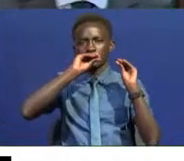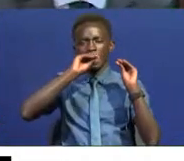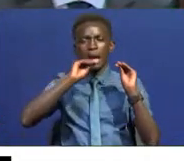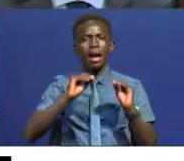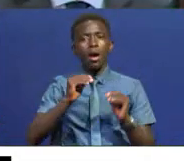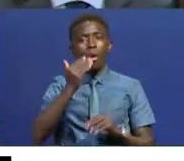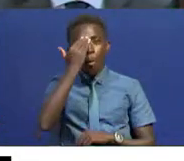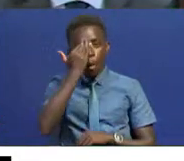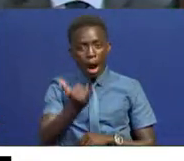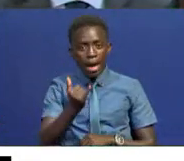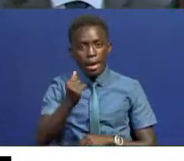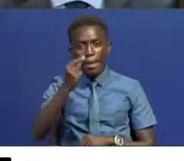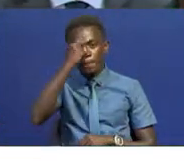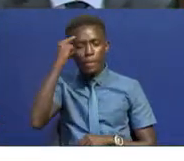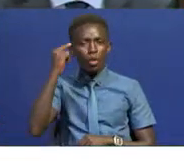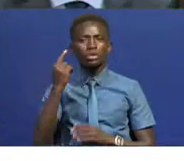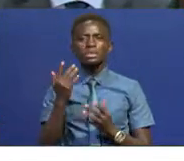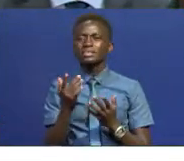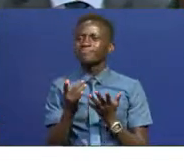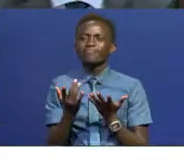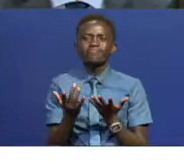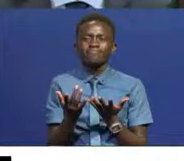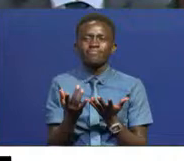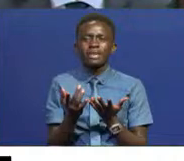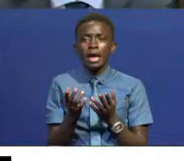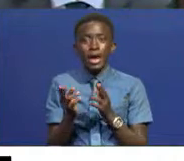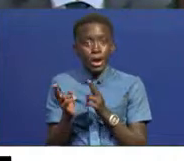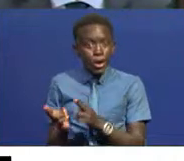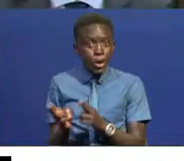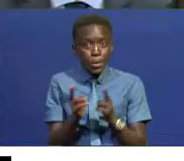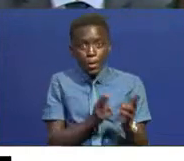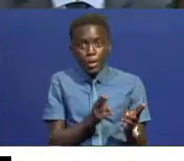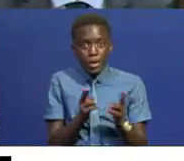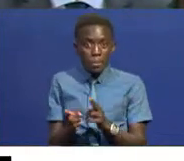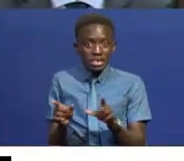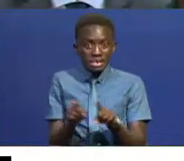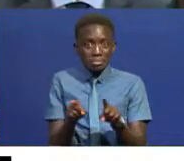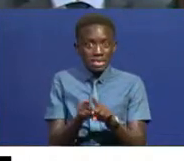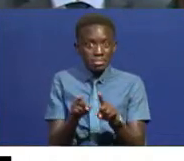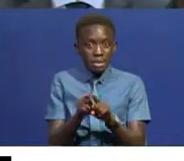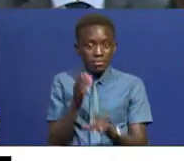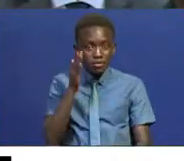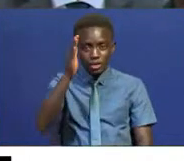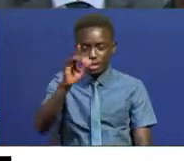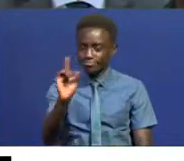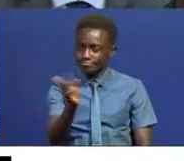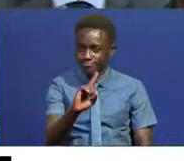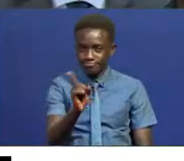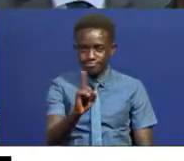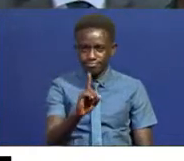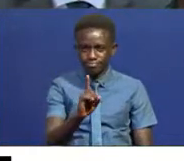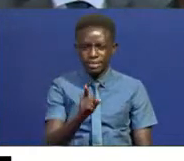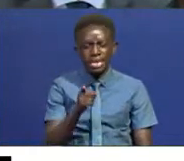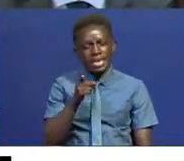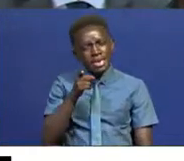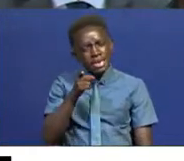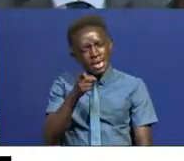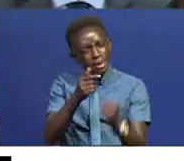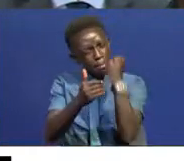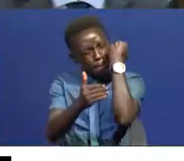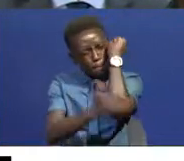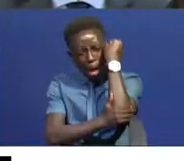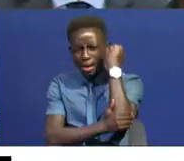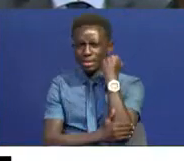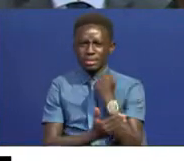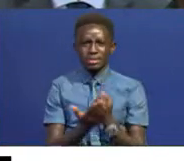because it will not be business as usual as we go into the future. It is impunity of the highest level